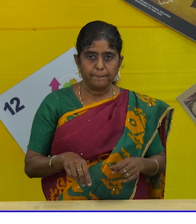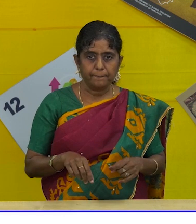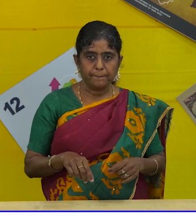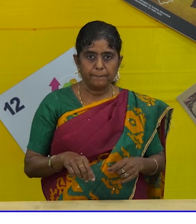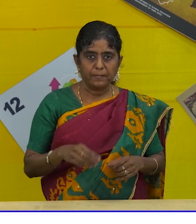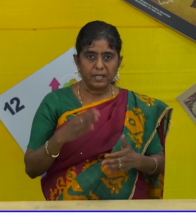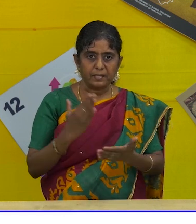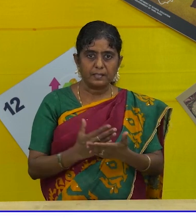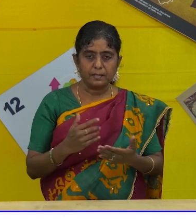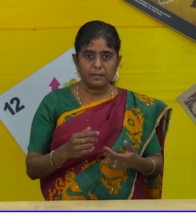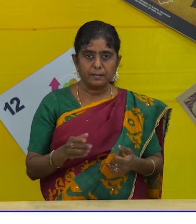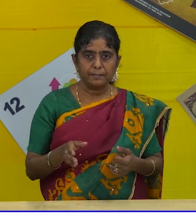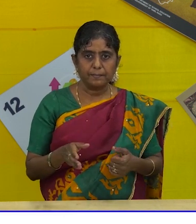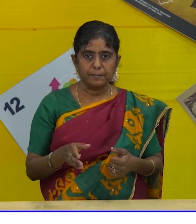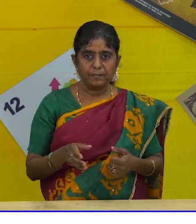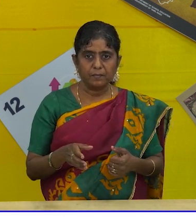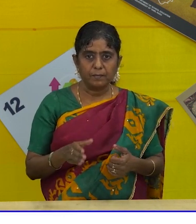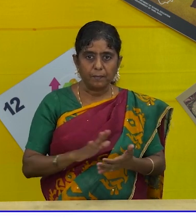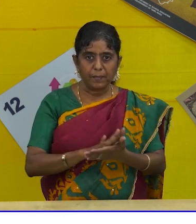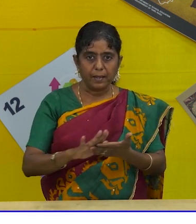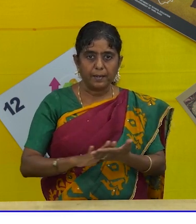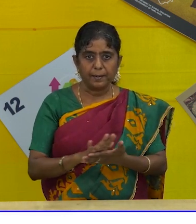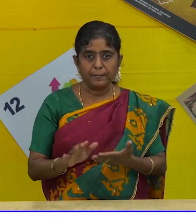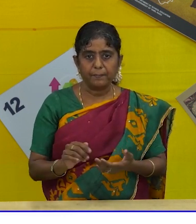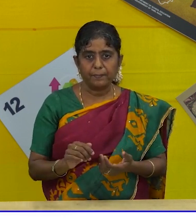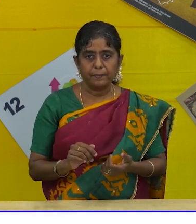plane and intersecting the first plane.